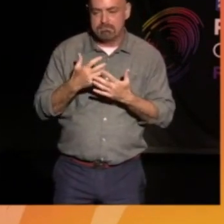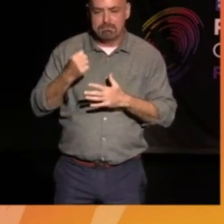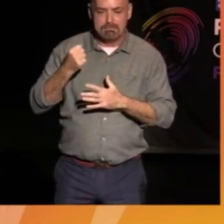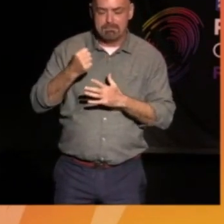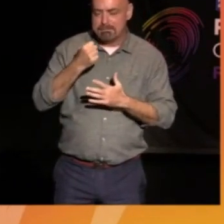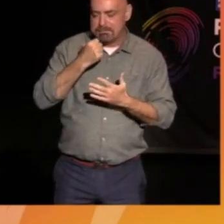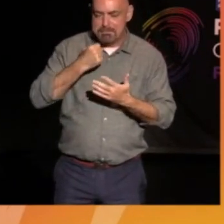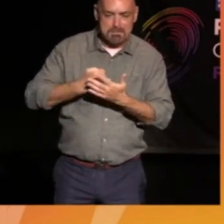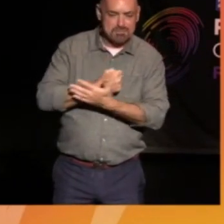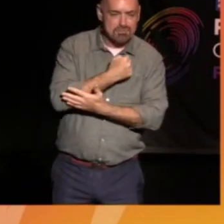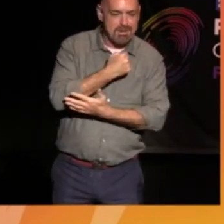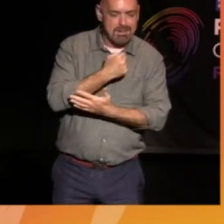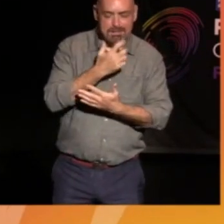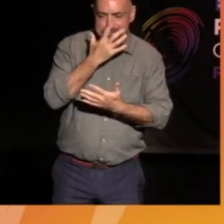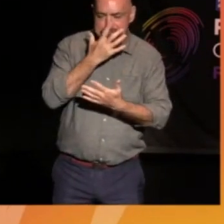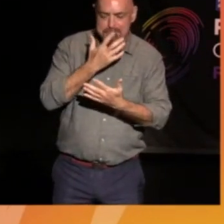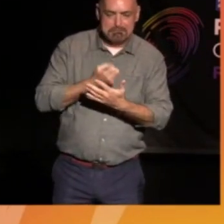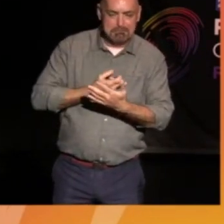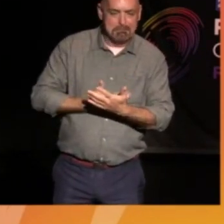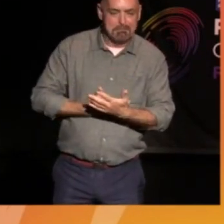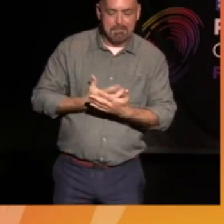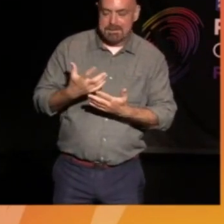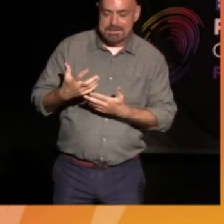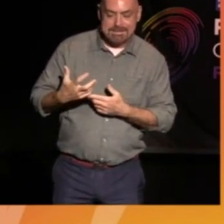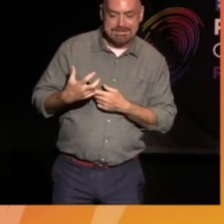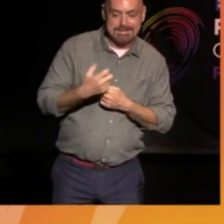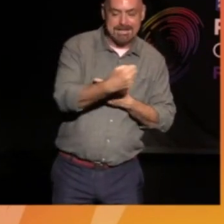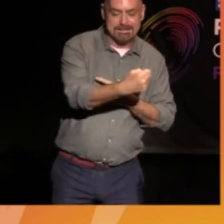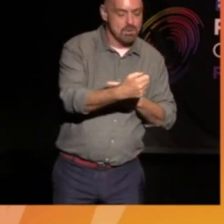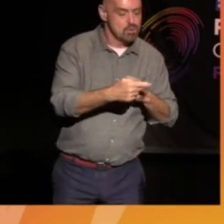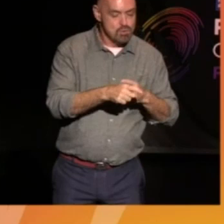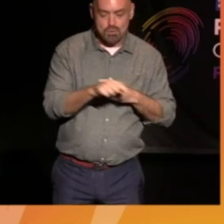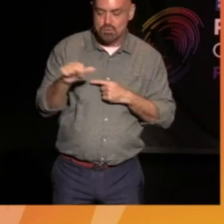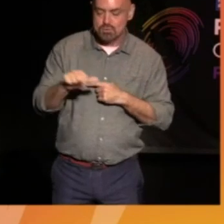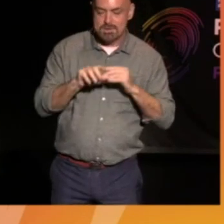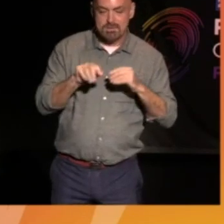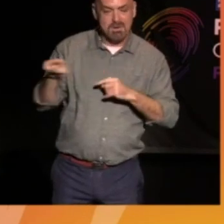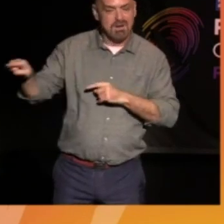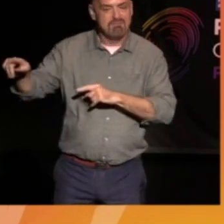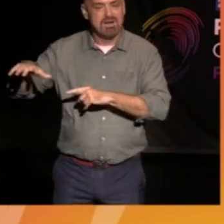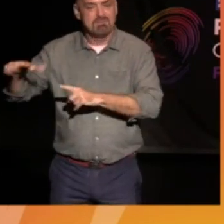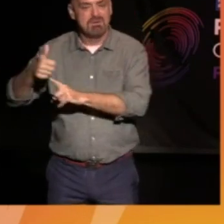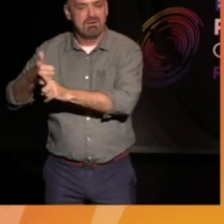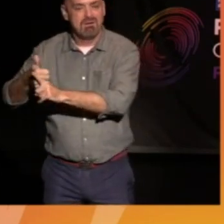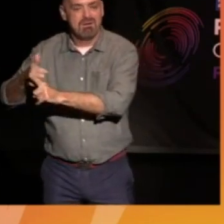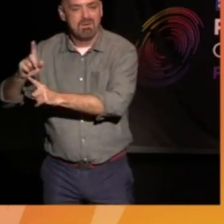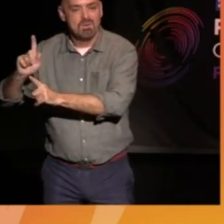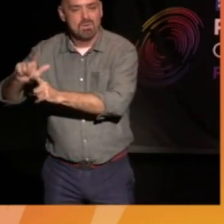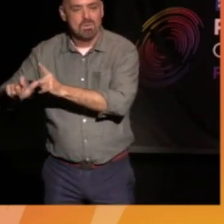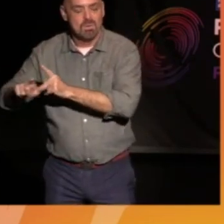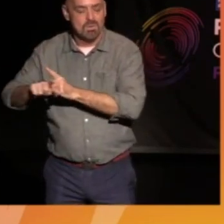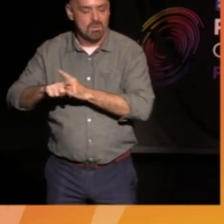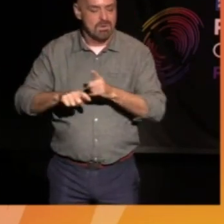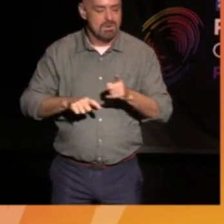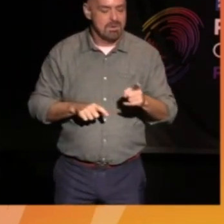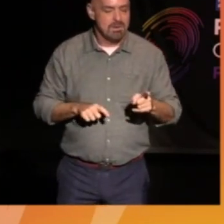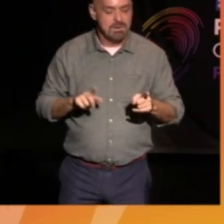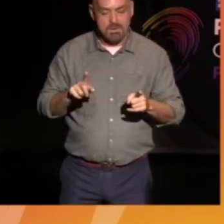are plucked away from their families and told that they should have education? And secondly, if their families, as you've said,